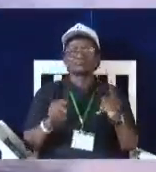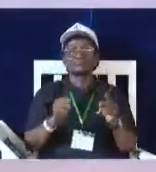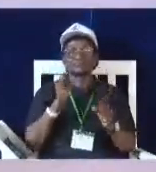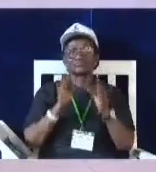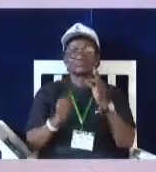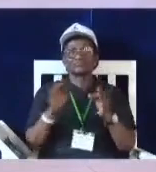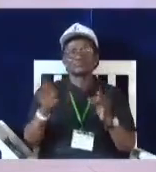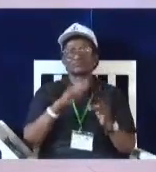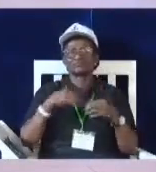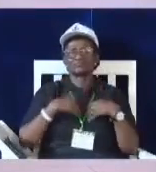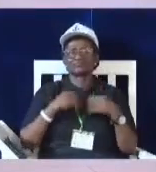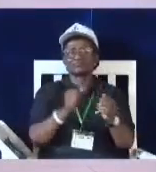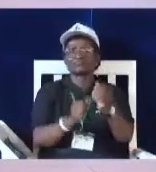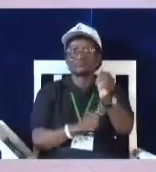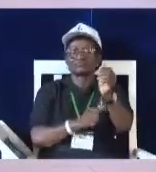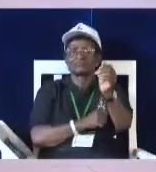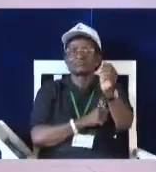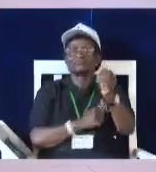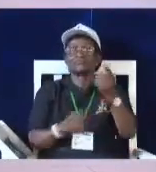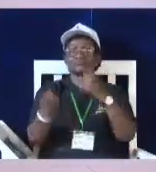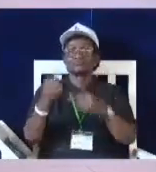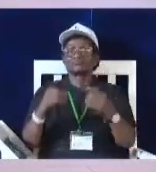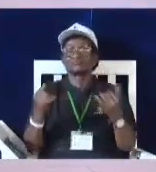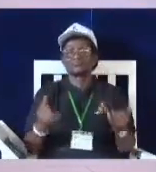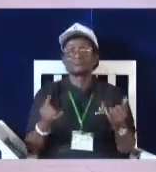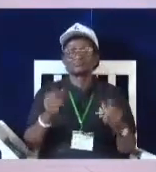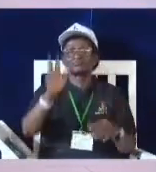now. 3.